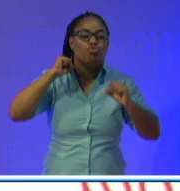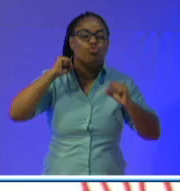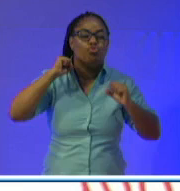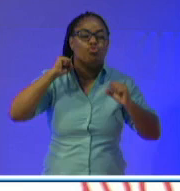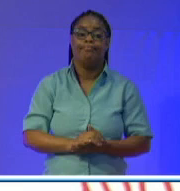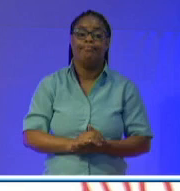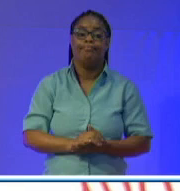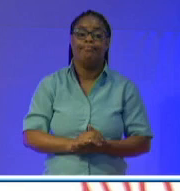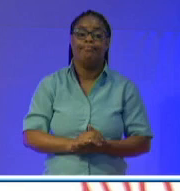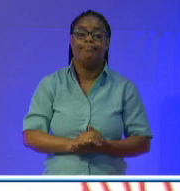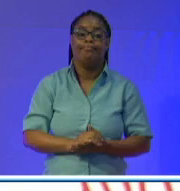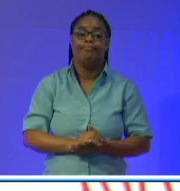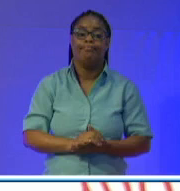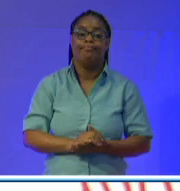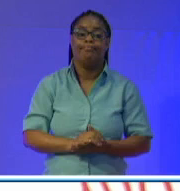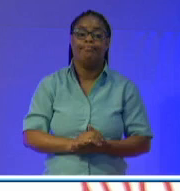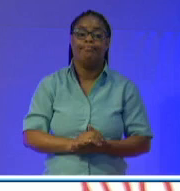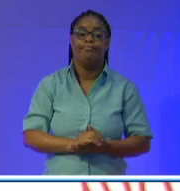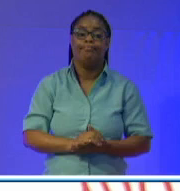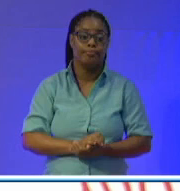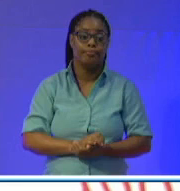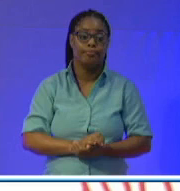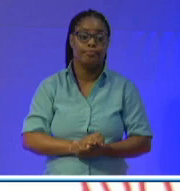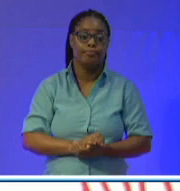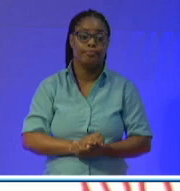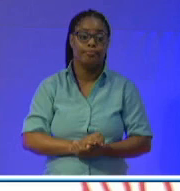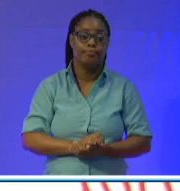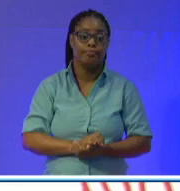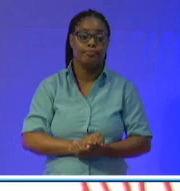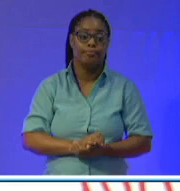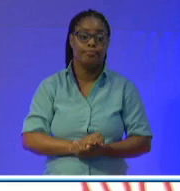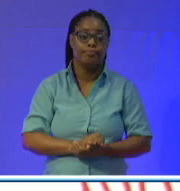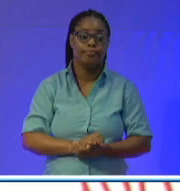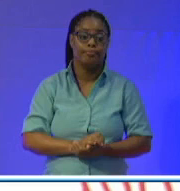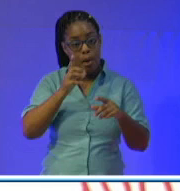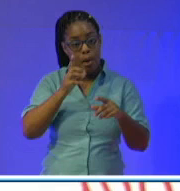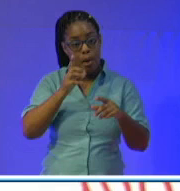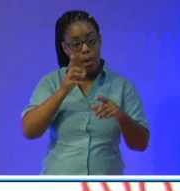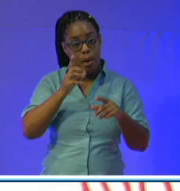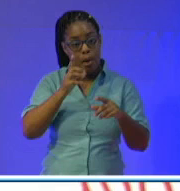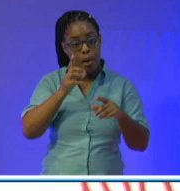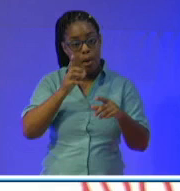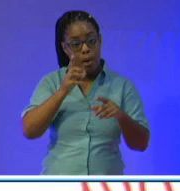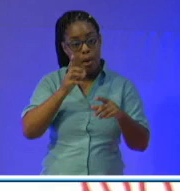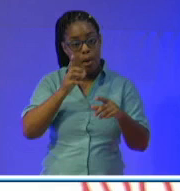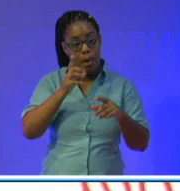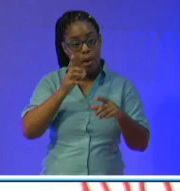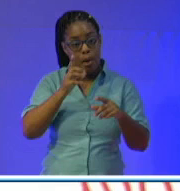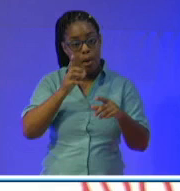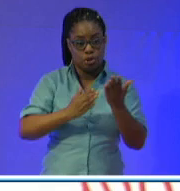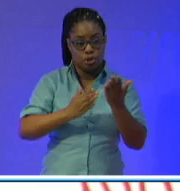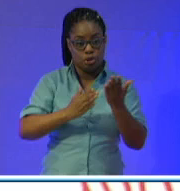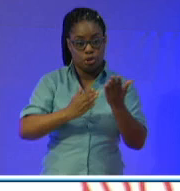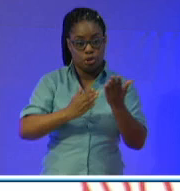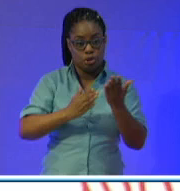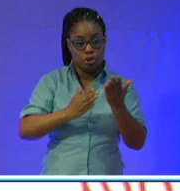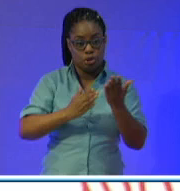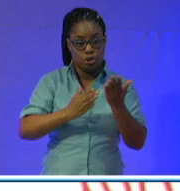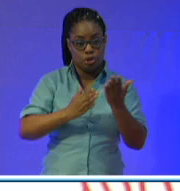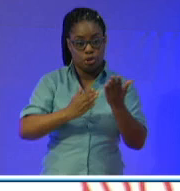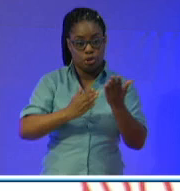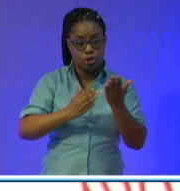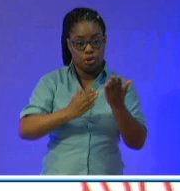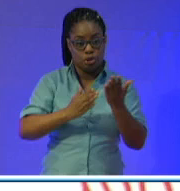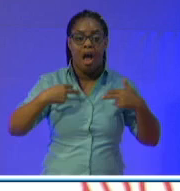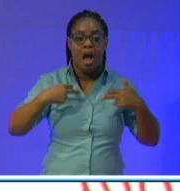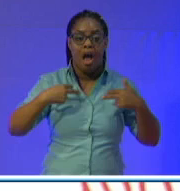an additional burden on you as well. And mothers, of course, there are mothers who are coming into pregnancy with chronic medical disease. As we